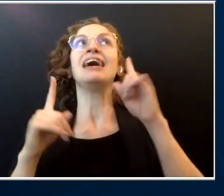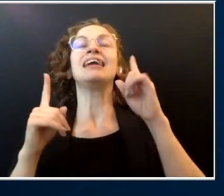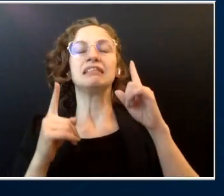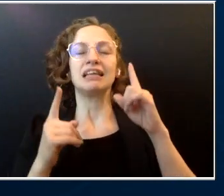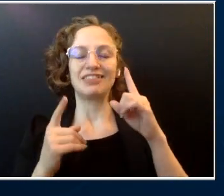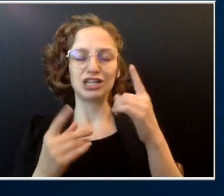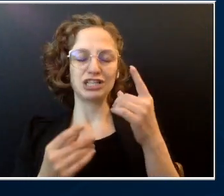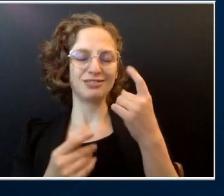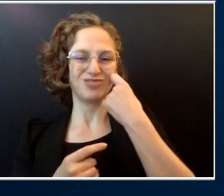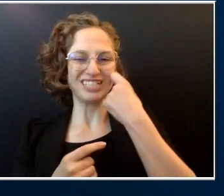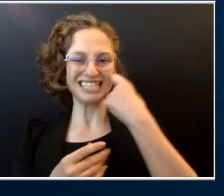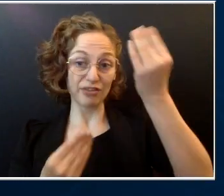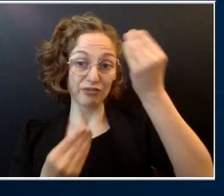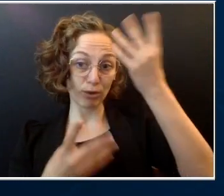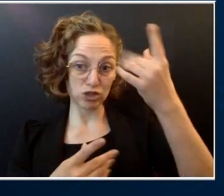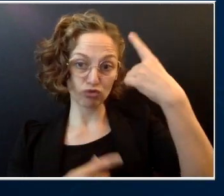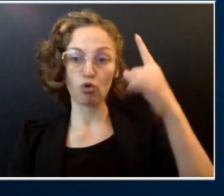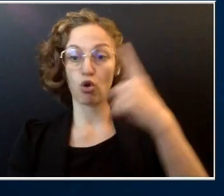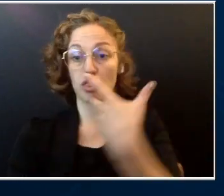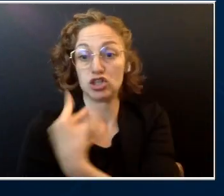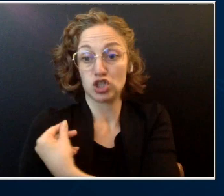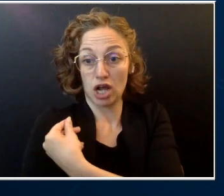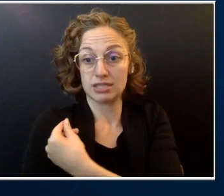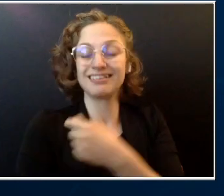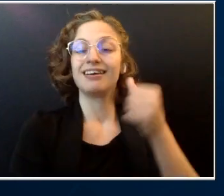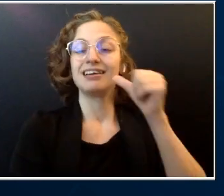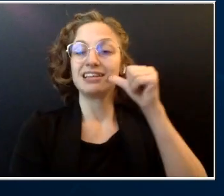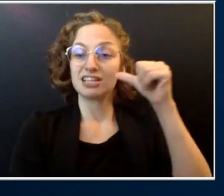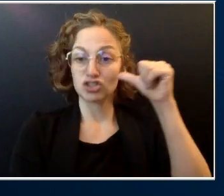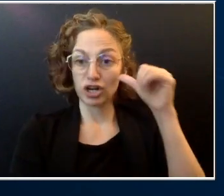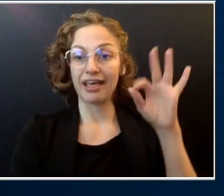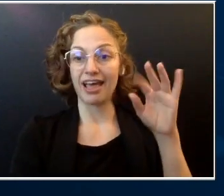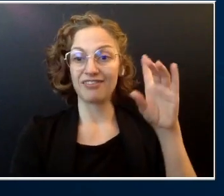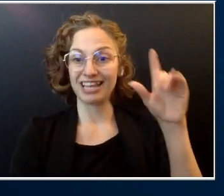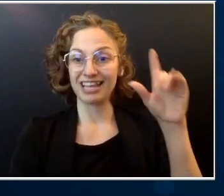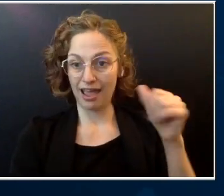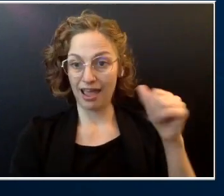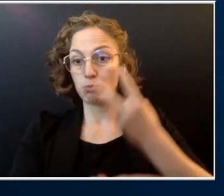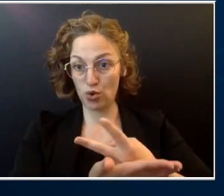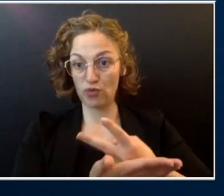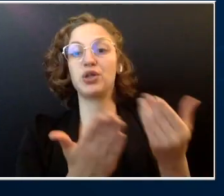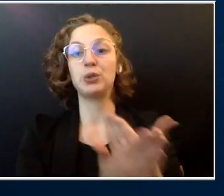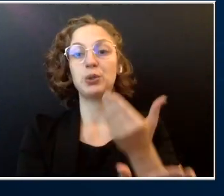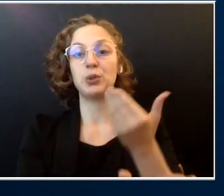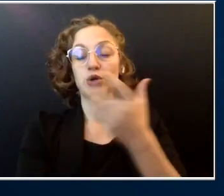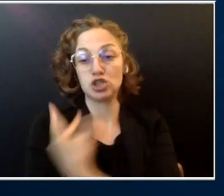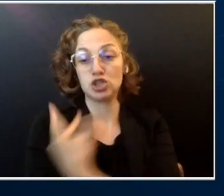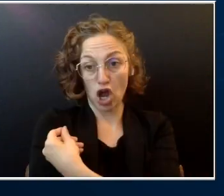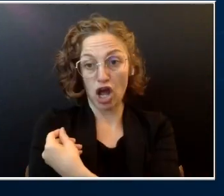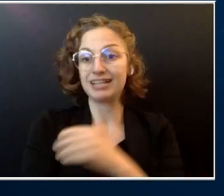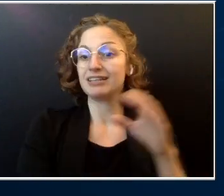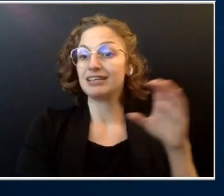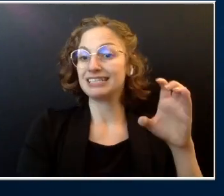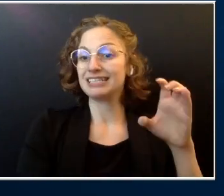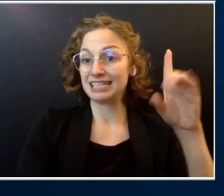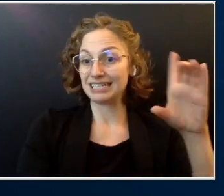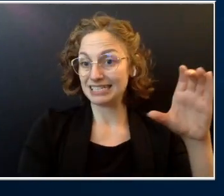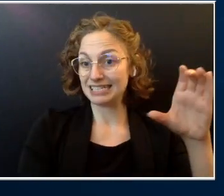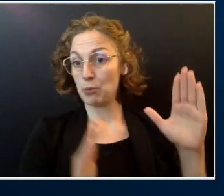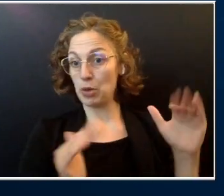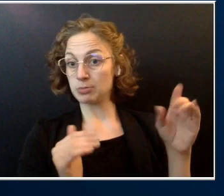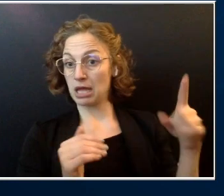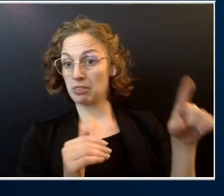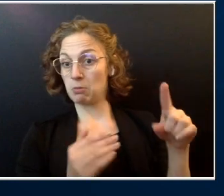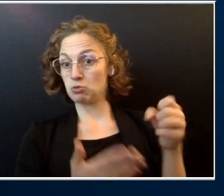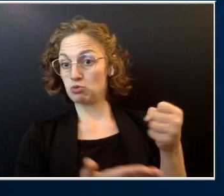shots yesterday. Today, the CDC is expecting to officially recommend the shots. No surprises. Now we're just kind of waiting for them to be available